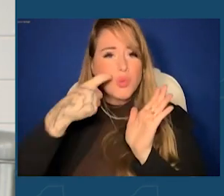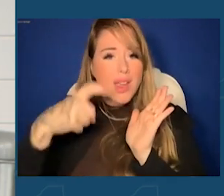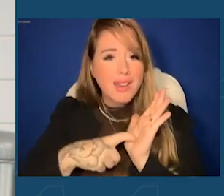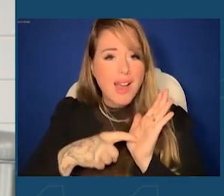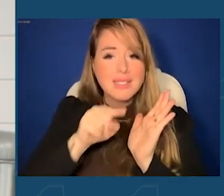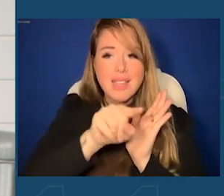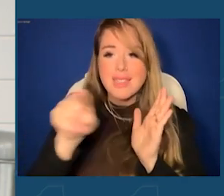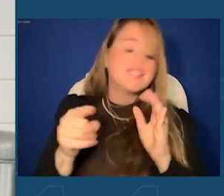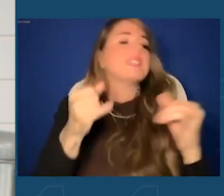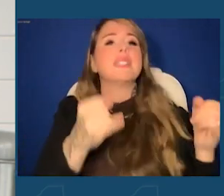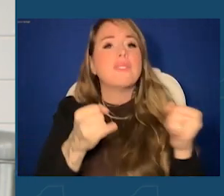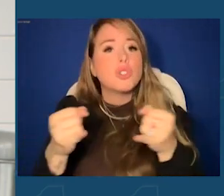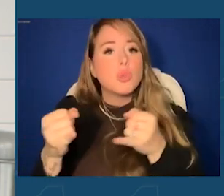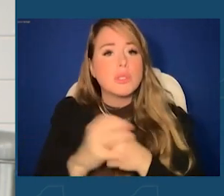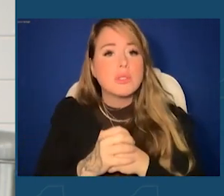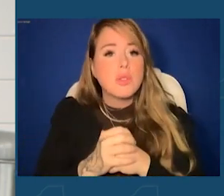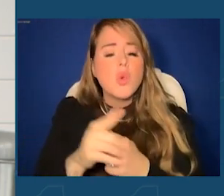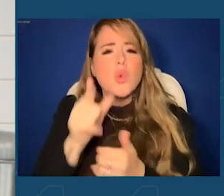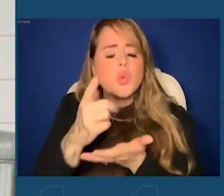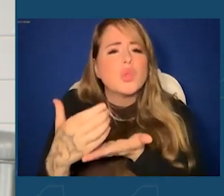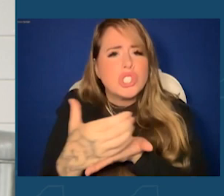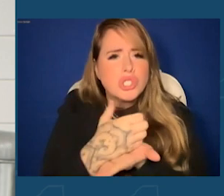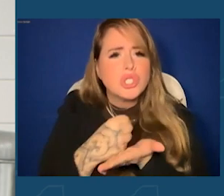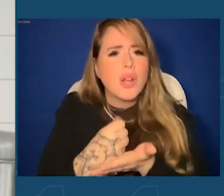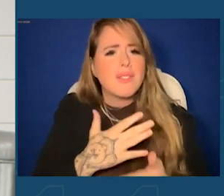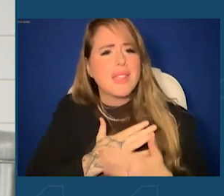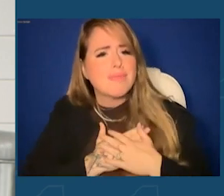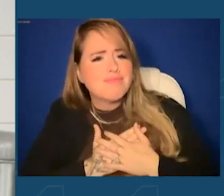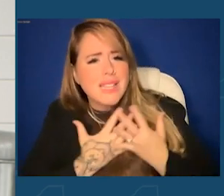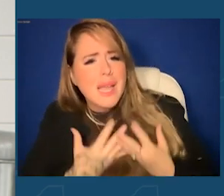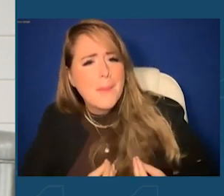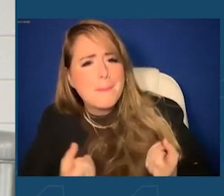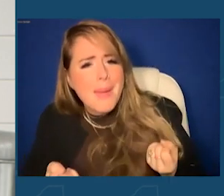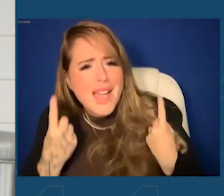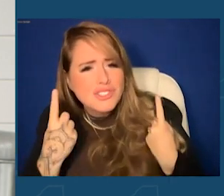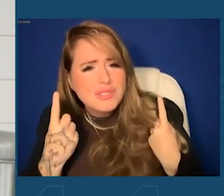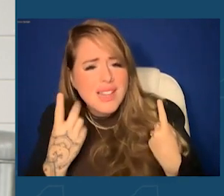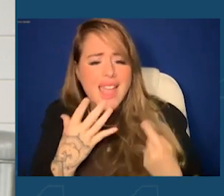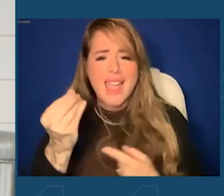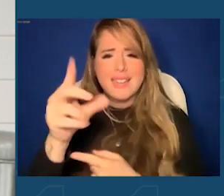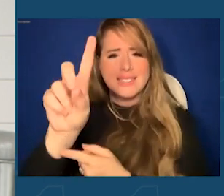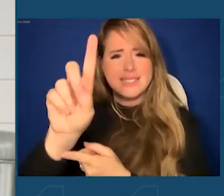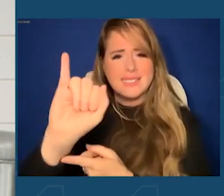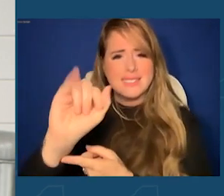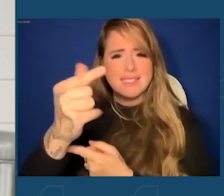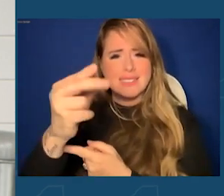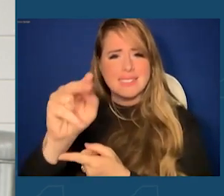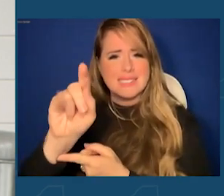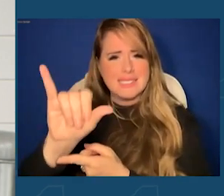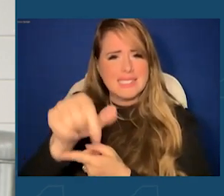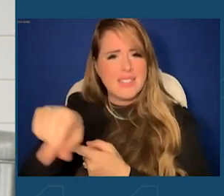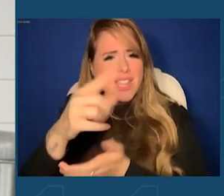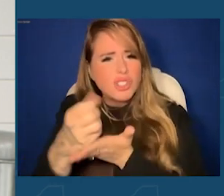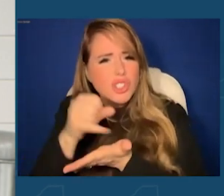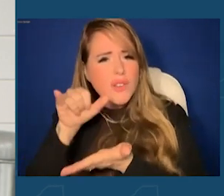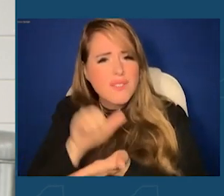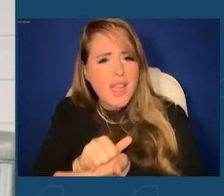individuals who deserve compassion and dignity. And I'm talking